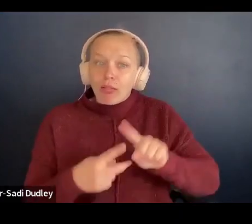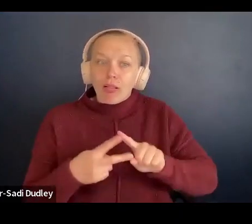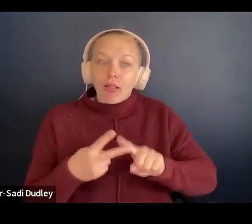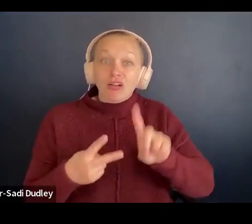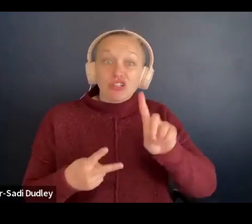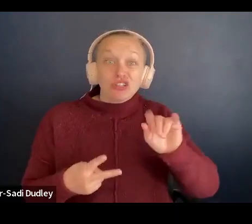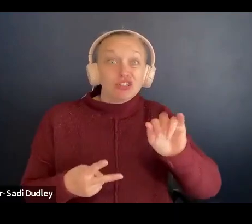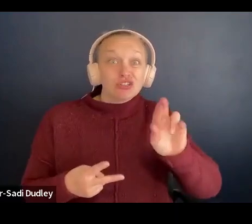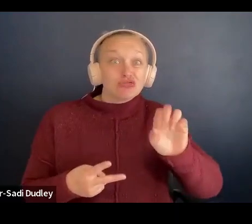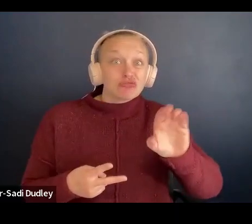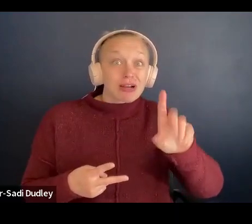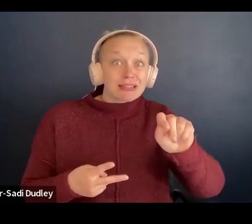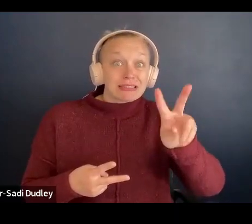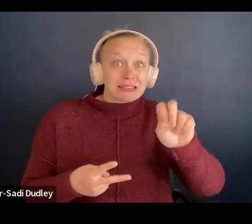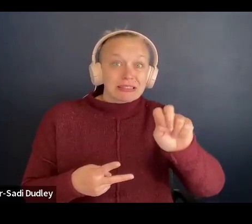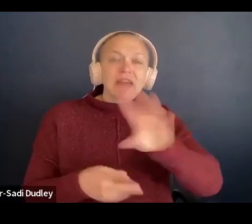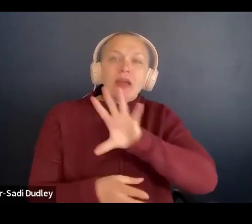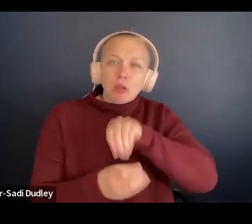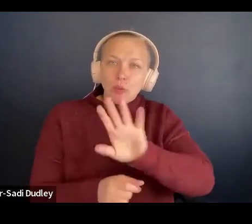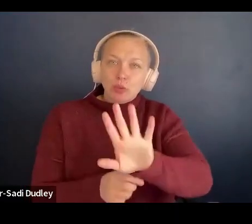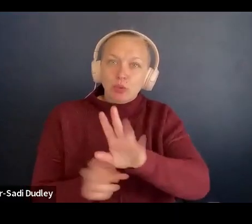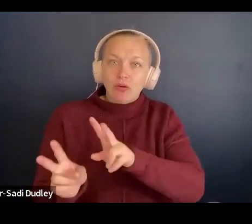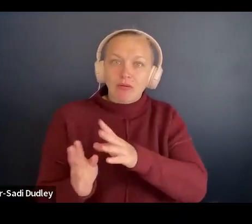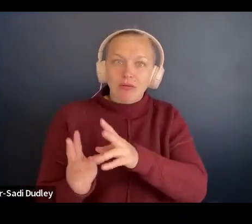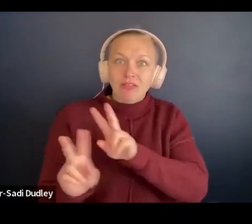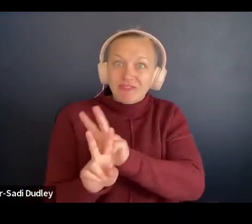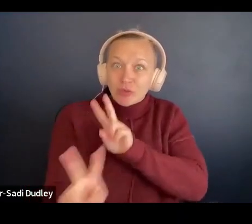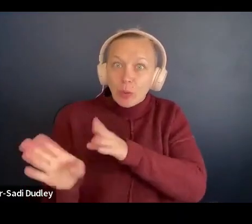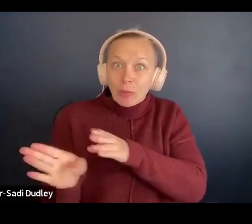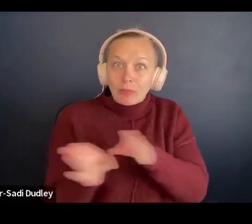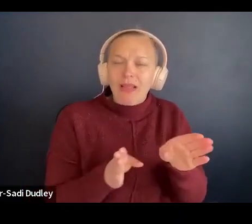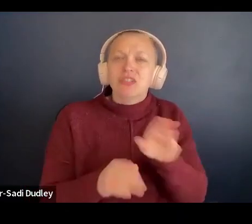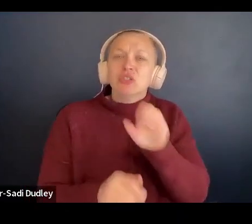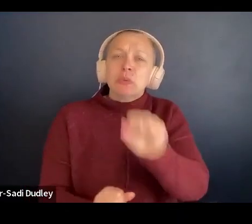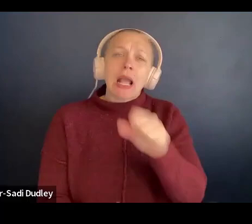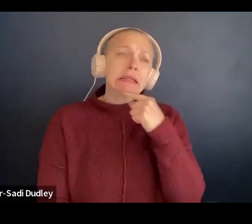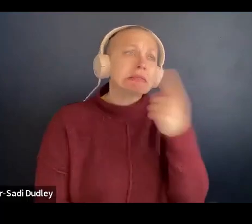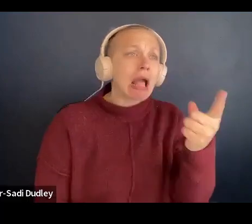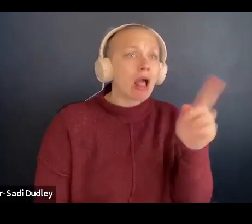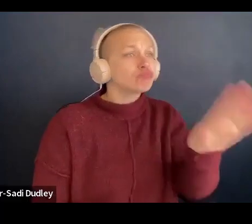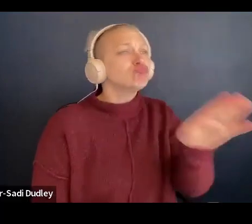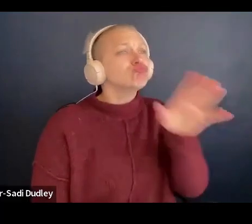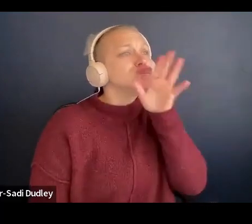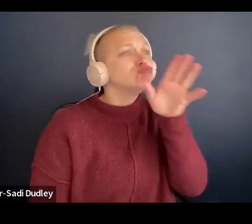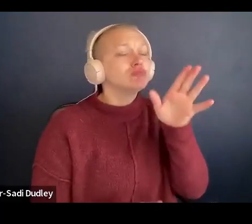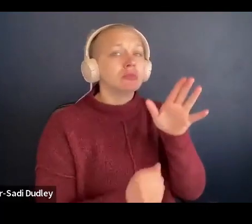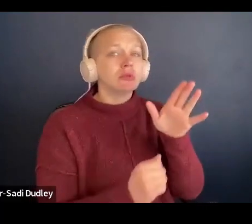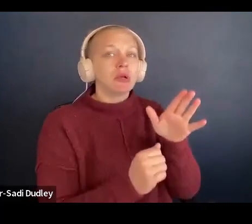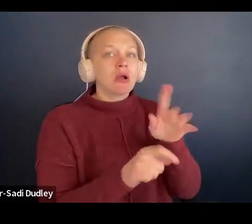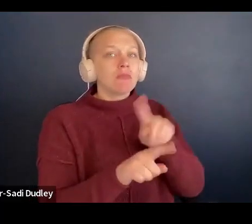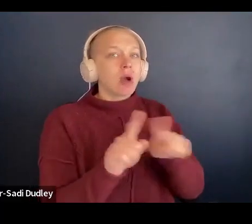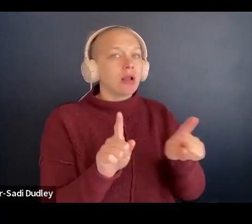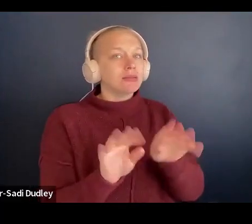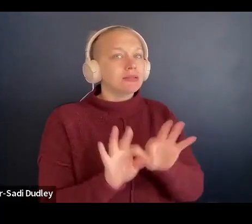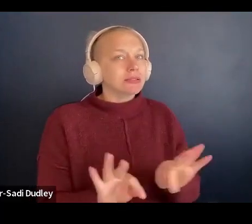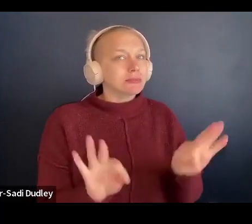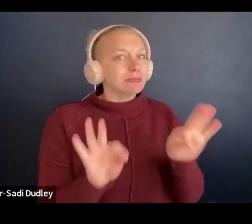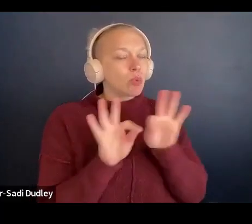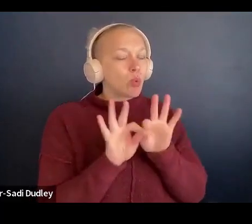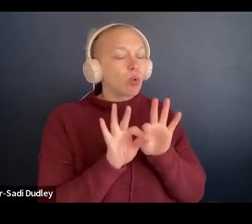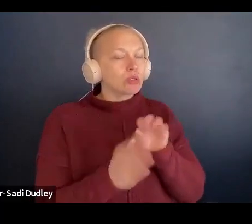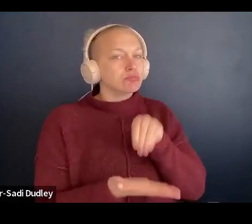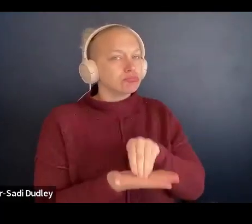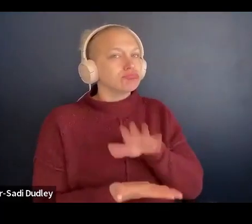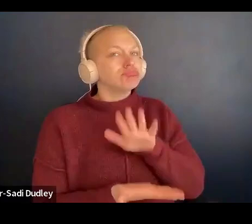that includes your funeral plan. So yes, you can tell people your wishes, but it's a whole nother thing to write it down. So we all know that